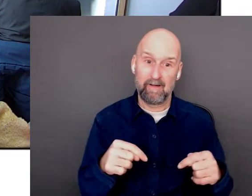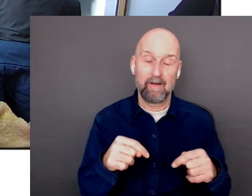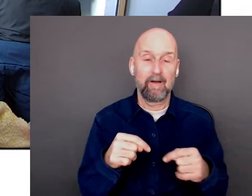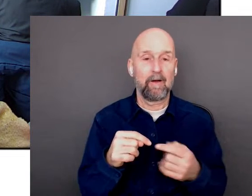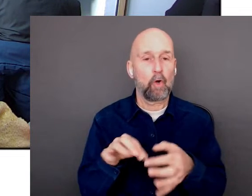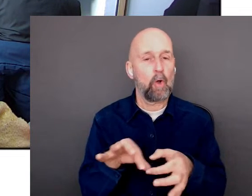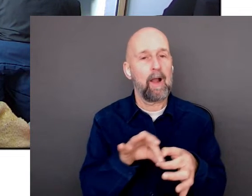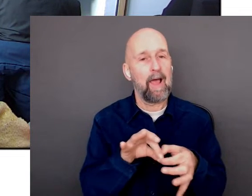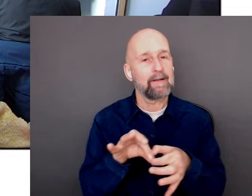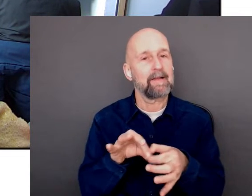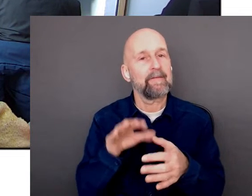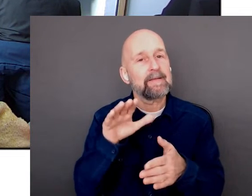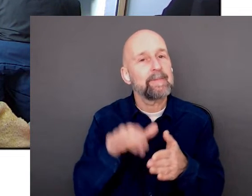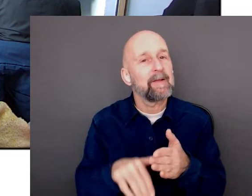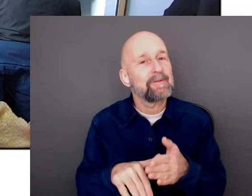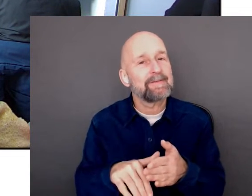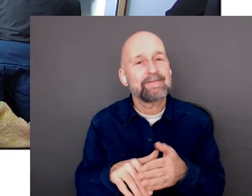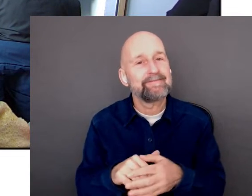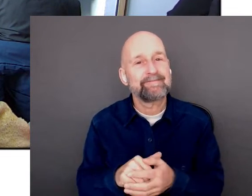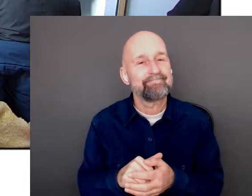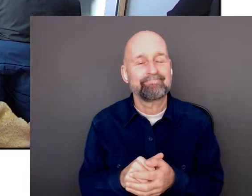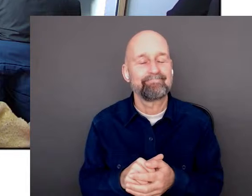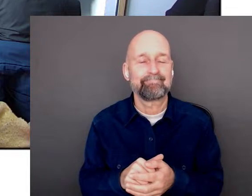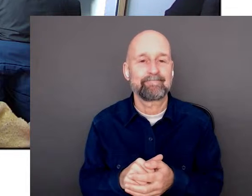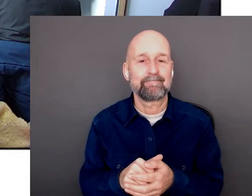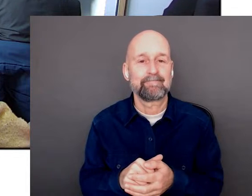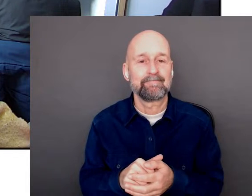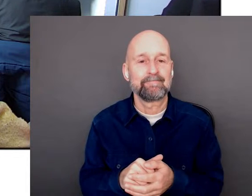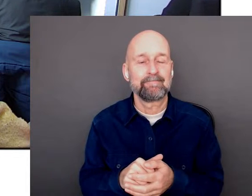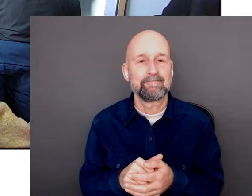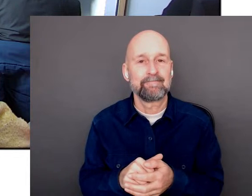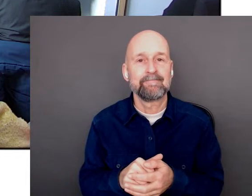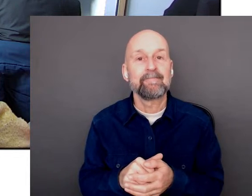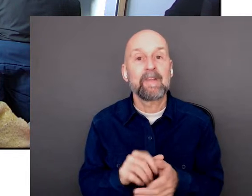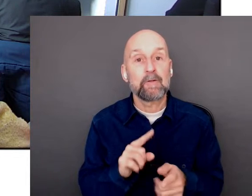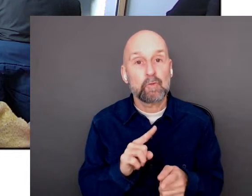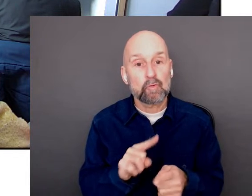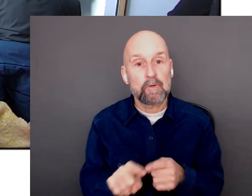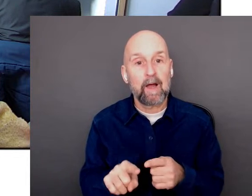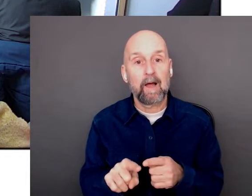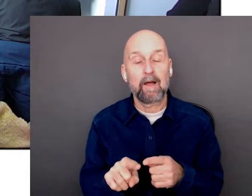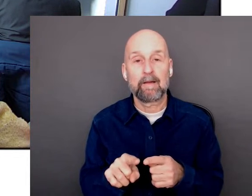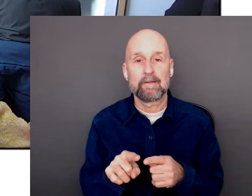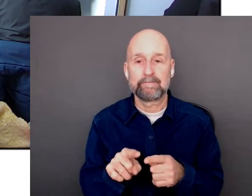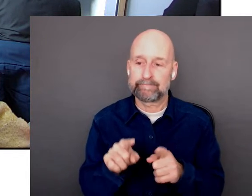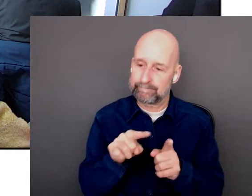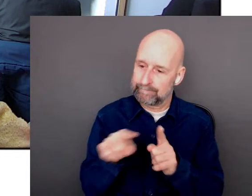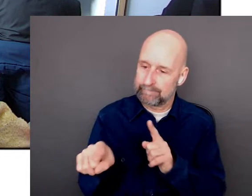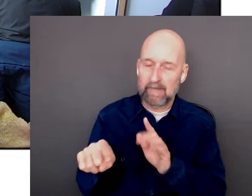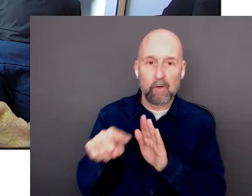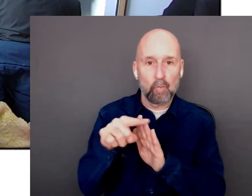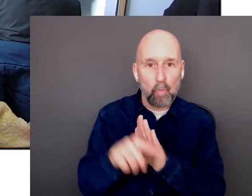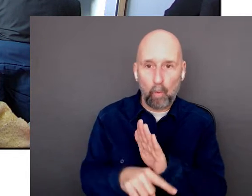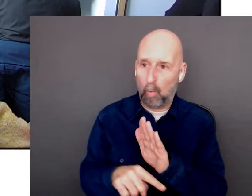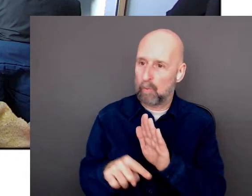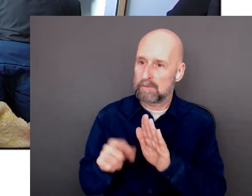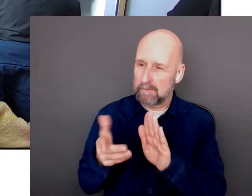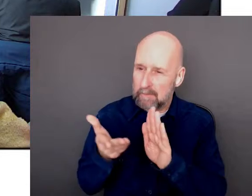if you try to impose a set of rules and goals for